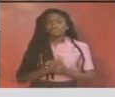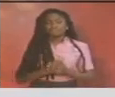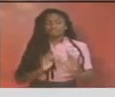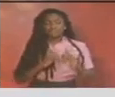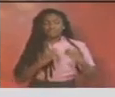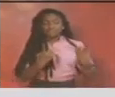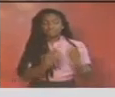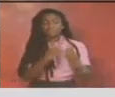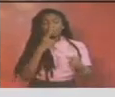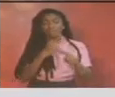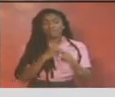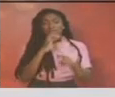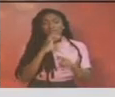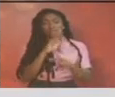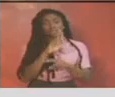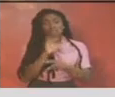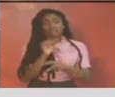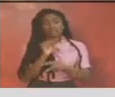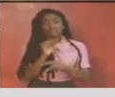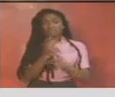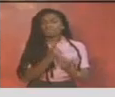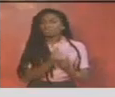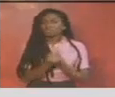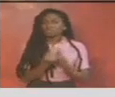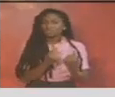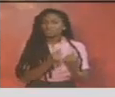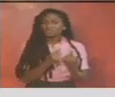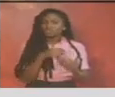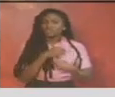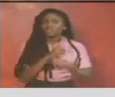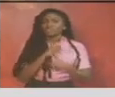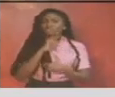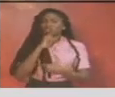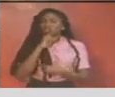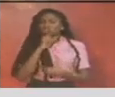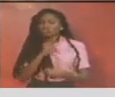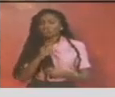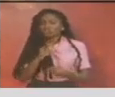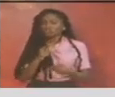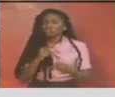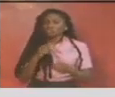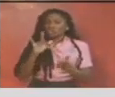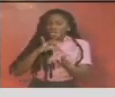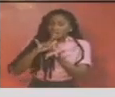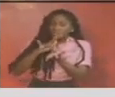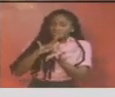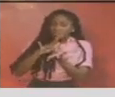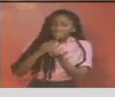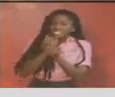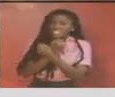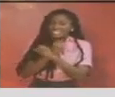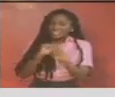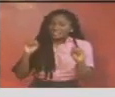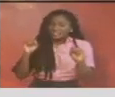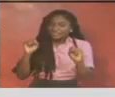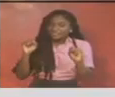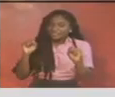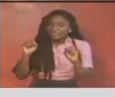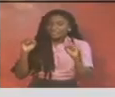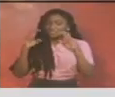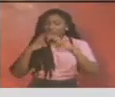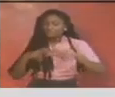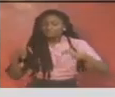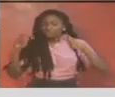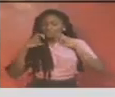It's called VigiCarib, and it's a network for pharmacovigilance, that is safety monitoring and monitoring of quality. And this network shares